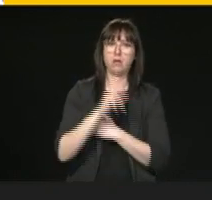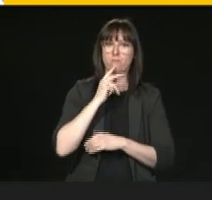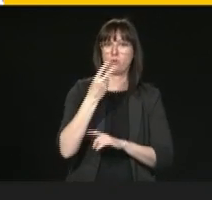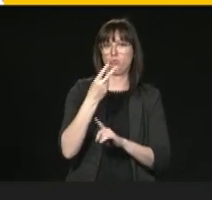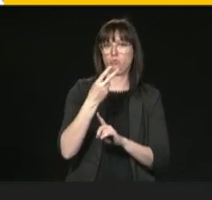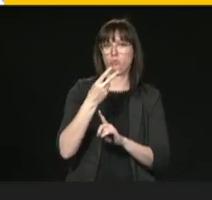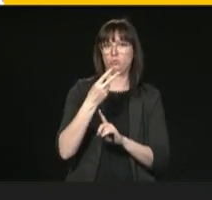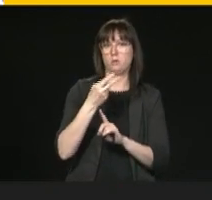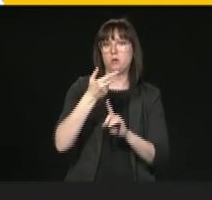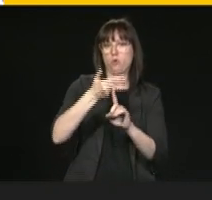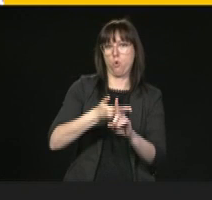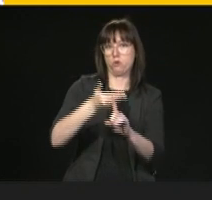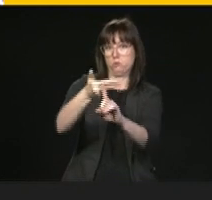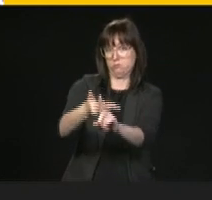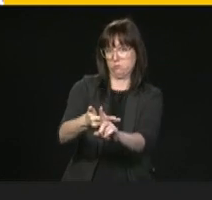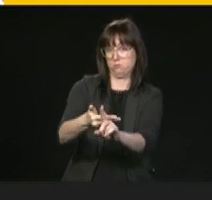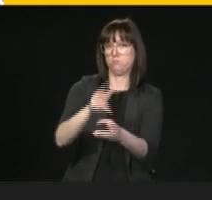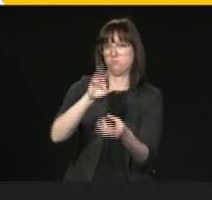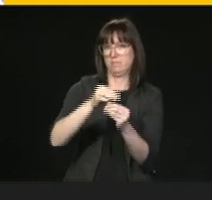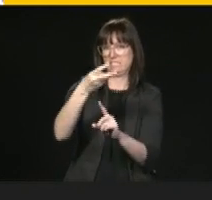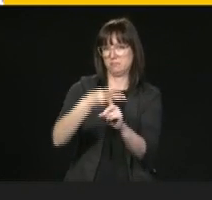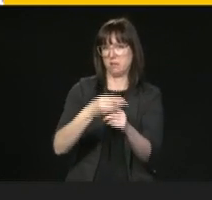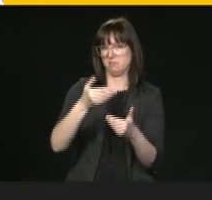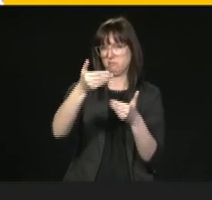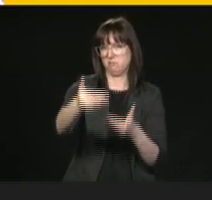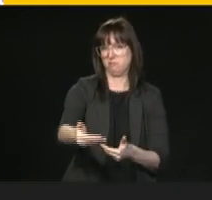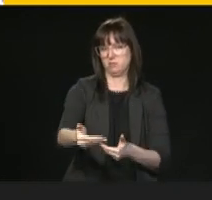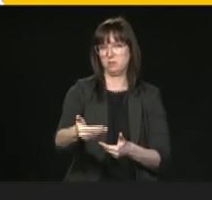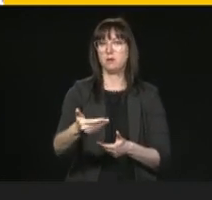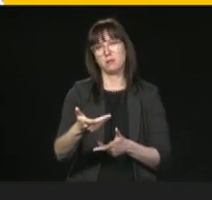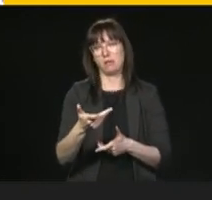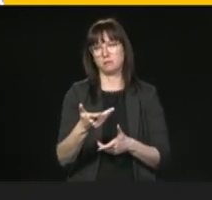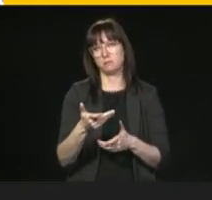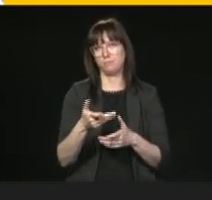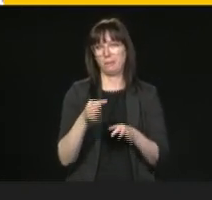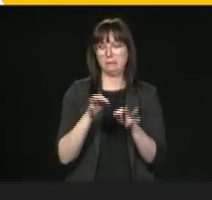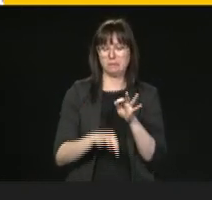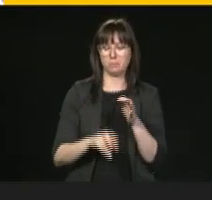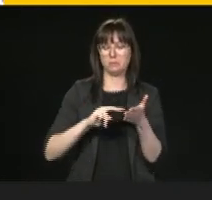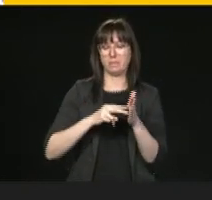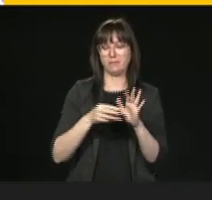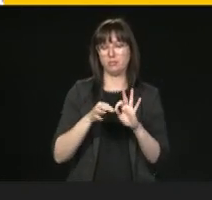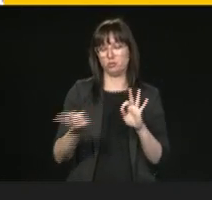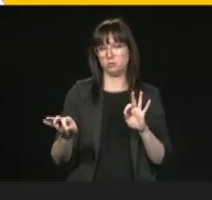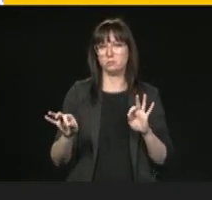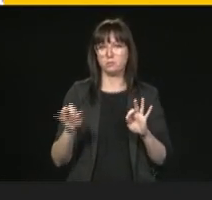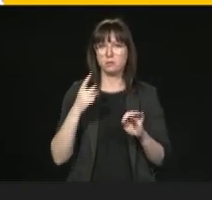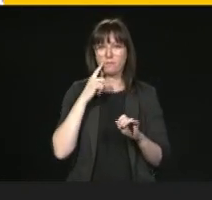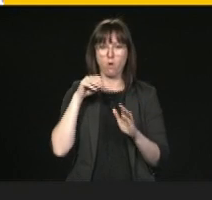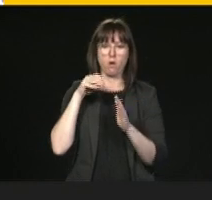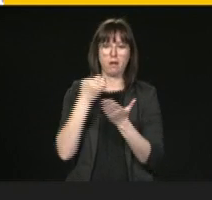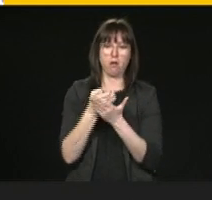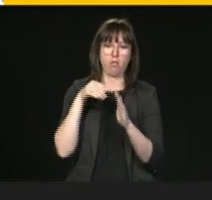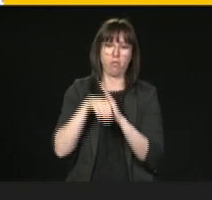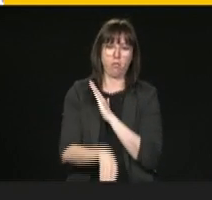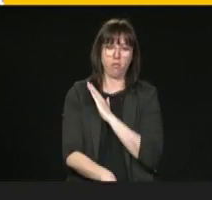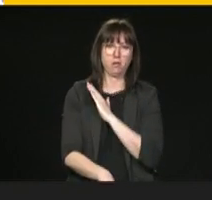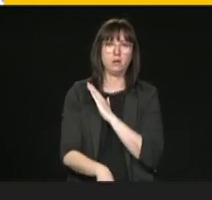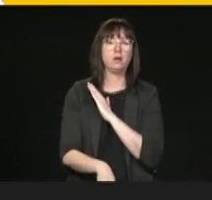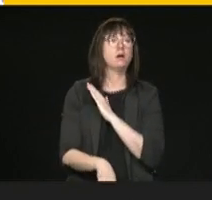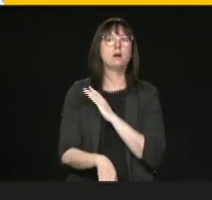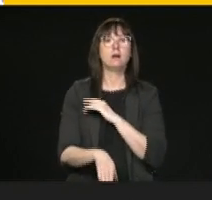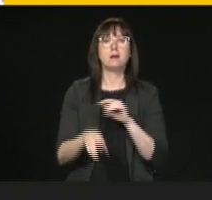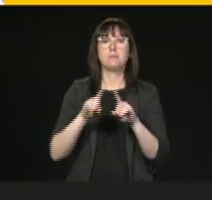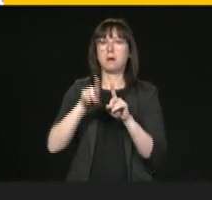radio, or if you are watching here on television. It will be an alert that looks very much like what you would know to be an amber